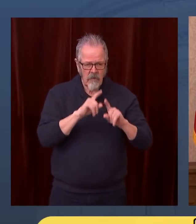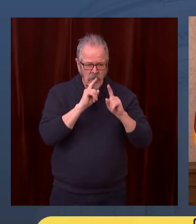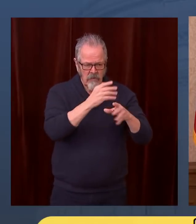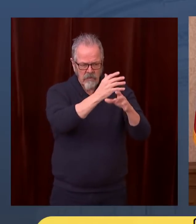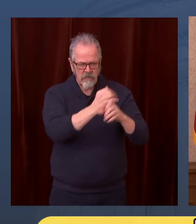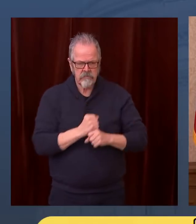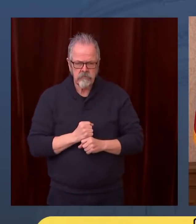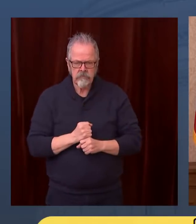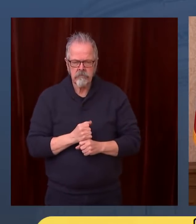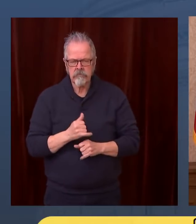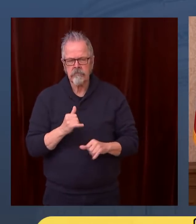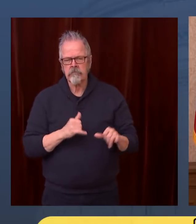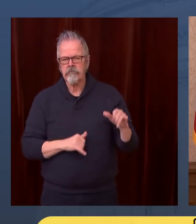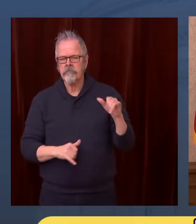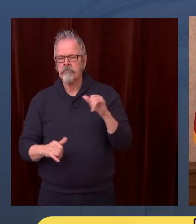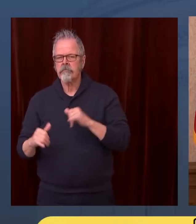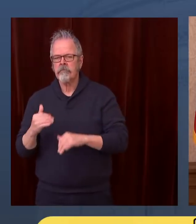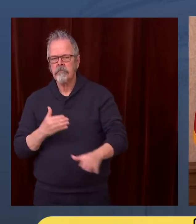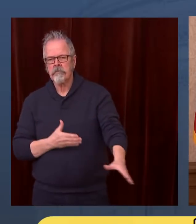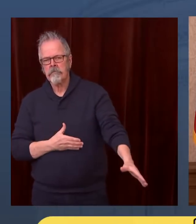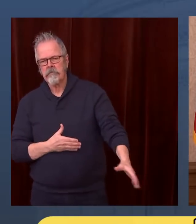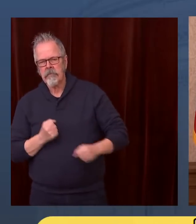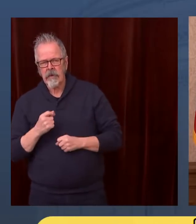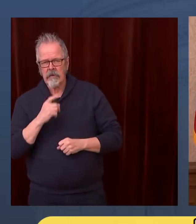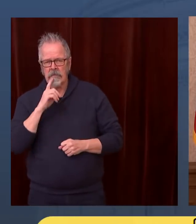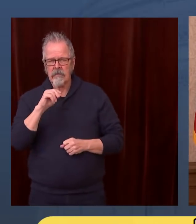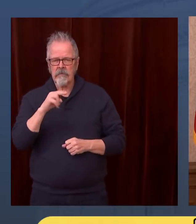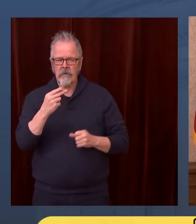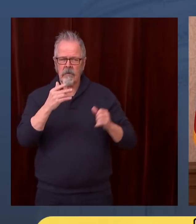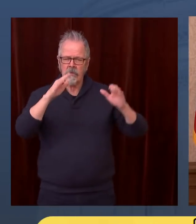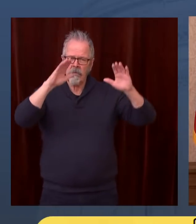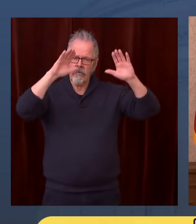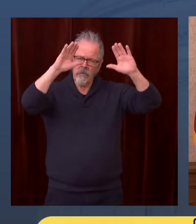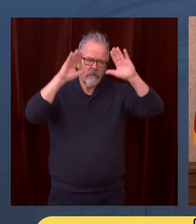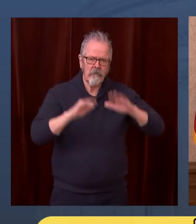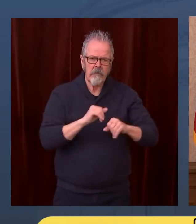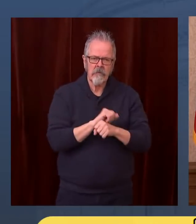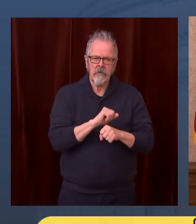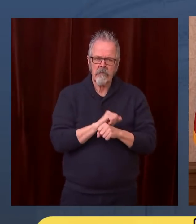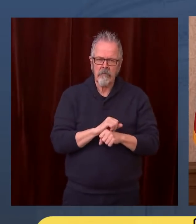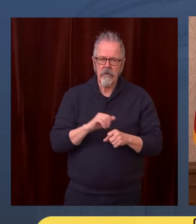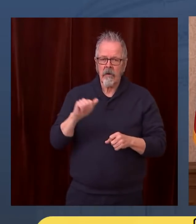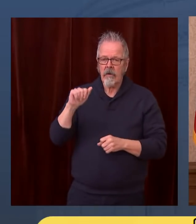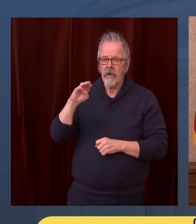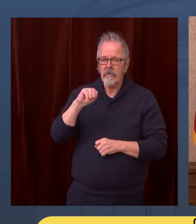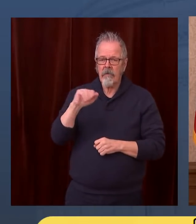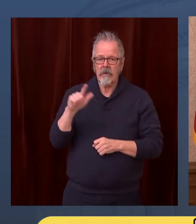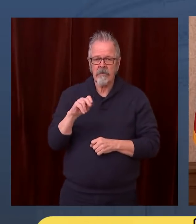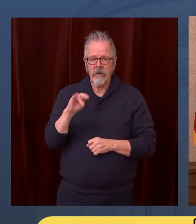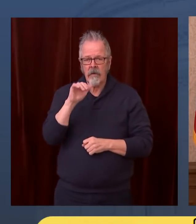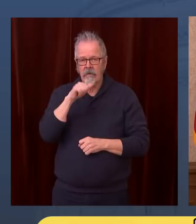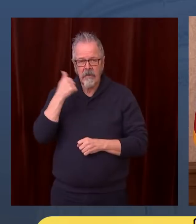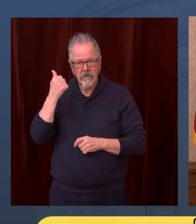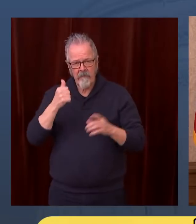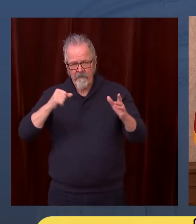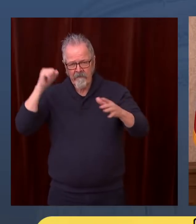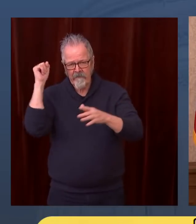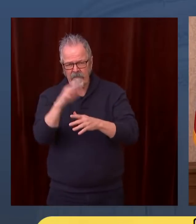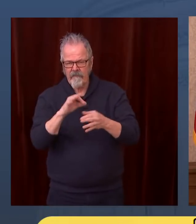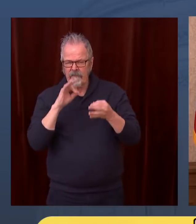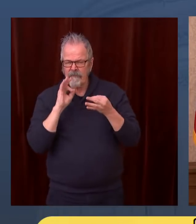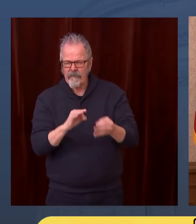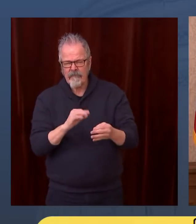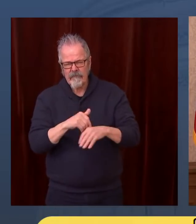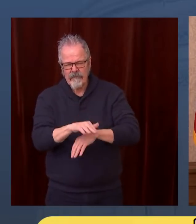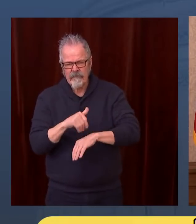And I think DOH did a great job at Amazon setting that up very, very quickly. I also appreciate that we've distributed, I think, about 800,000